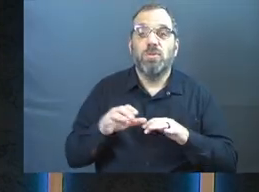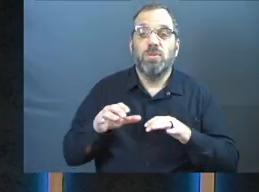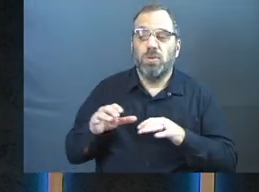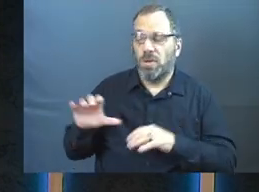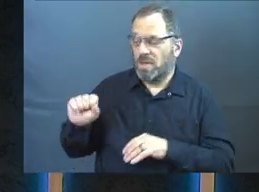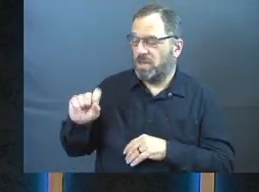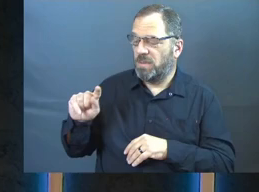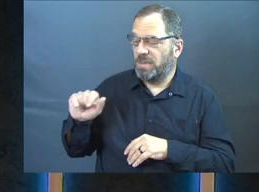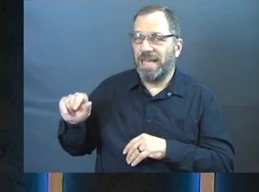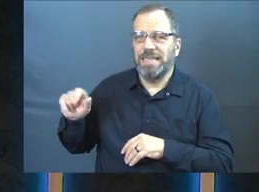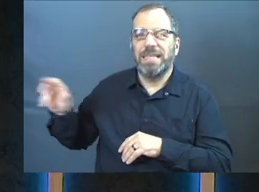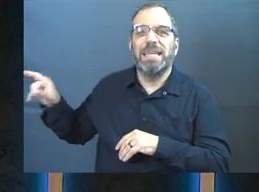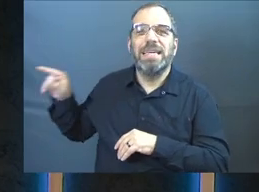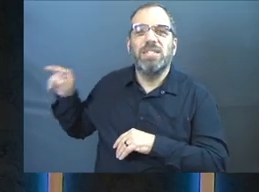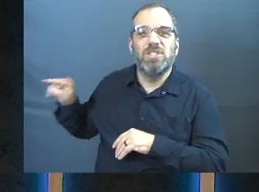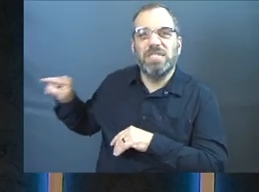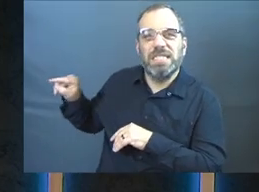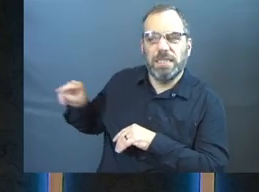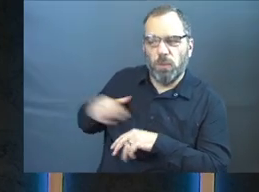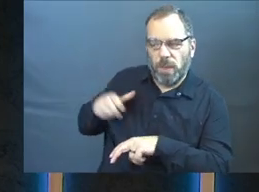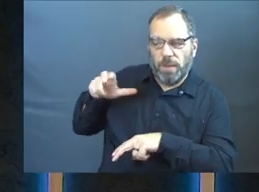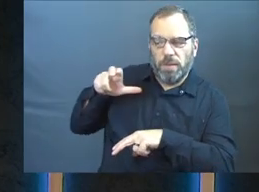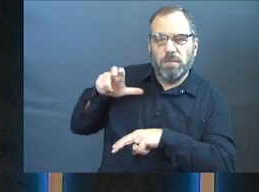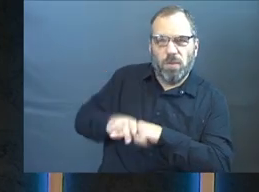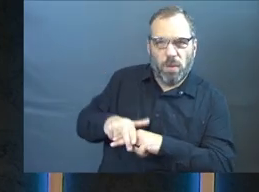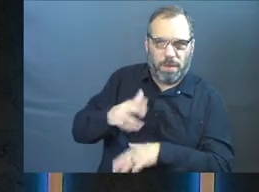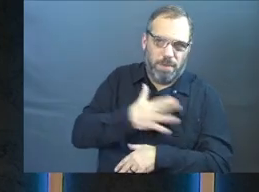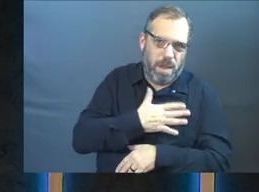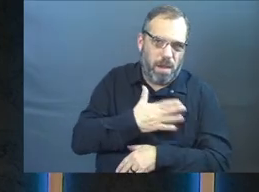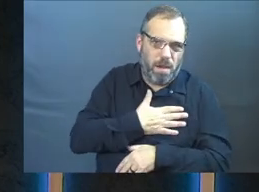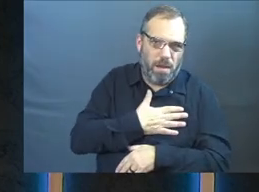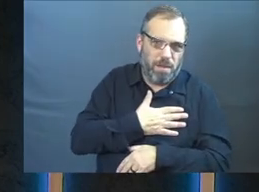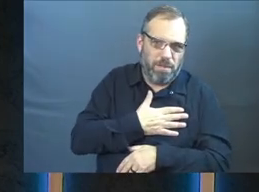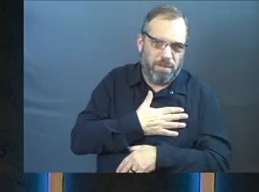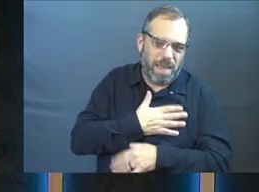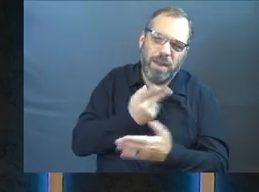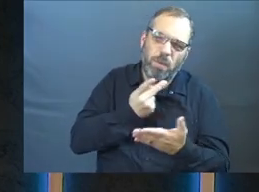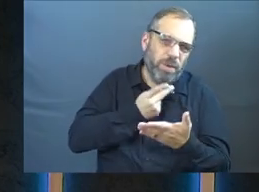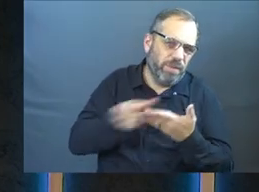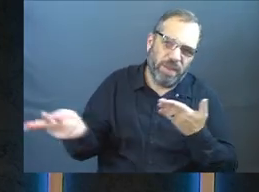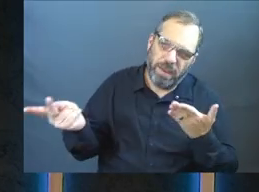putting Stacy on the throne of my heart. And it wouldn't have worked.